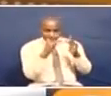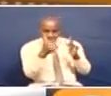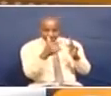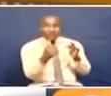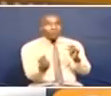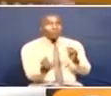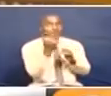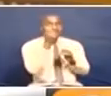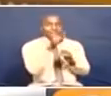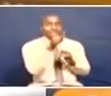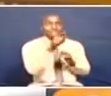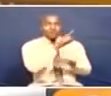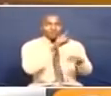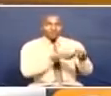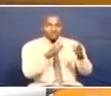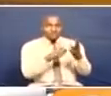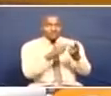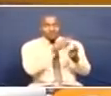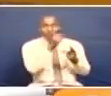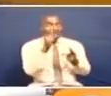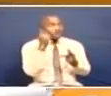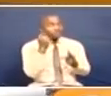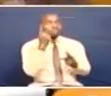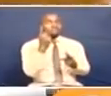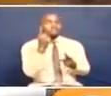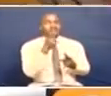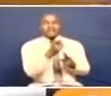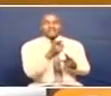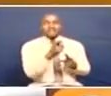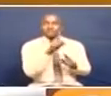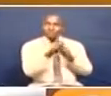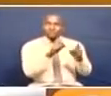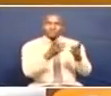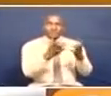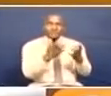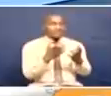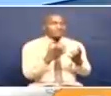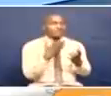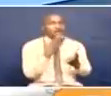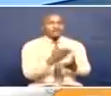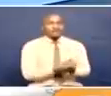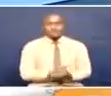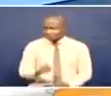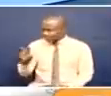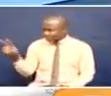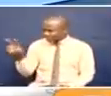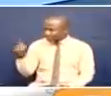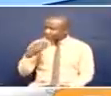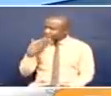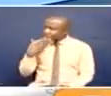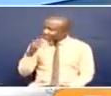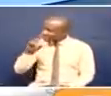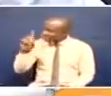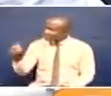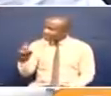them up so that as we are counting our ballots, they are all awake? Those are the fundamental questions nobody is asking. Okay, let me ask you both. If either of